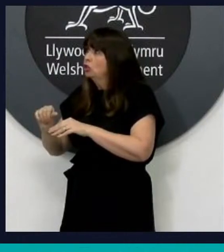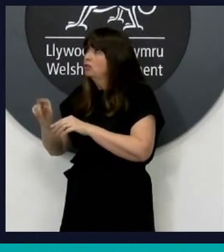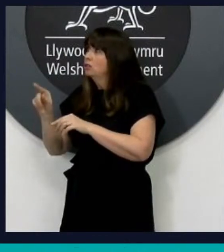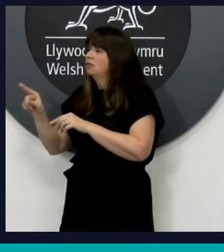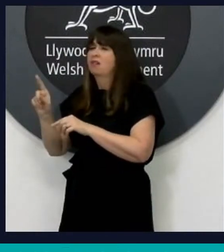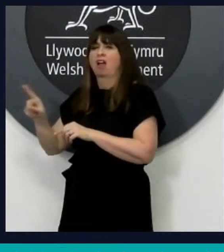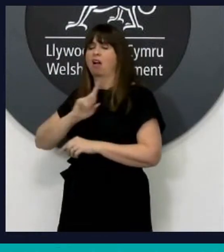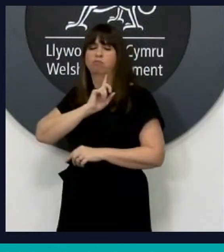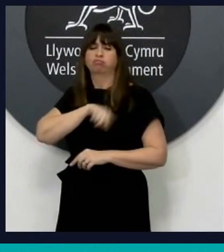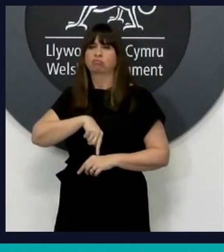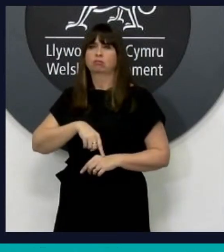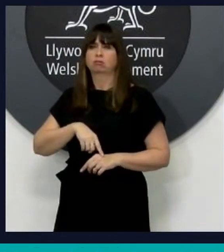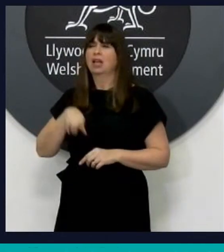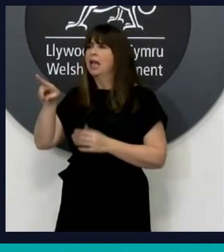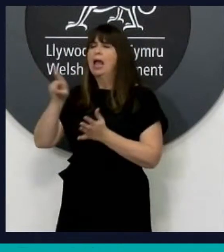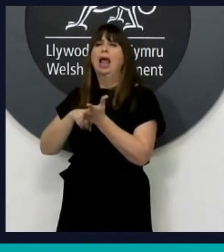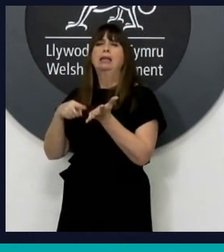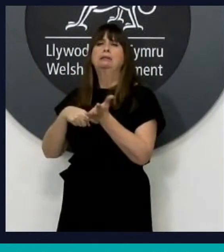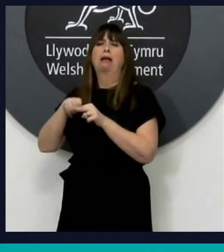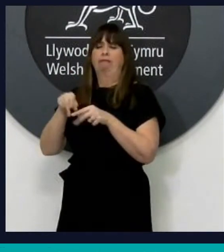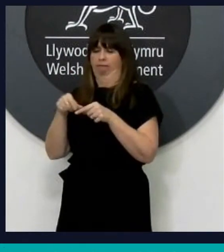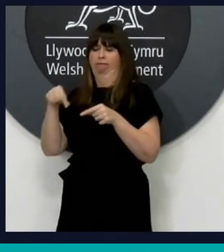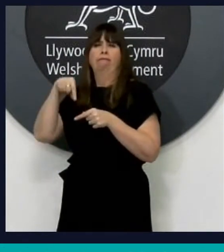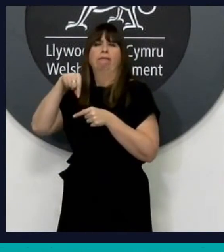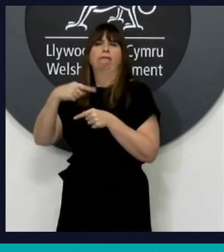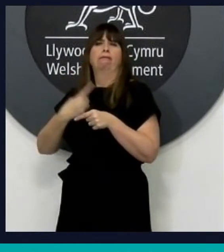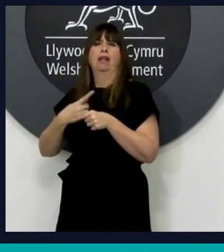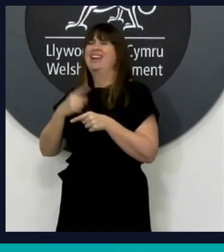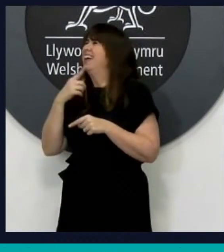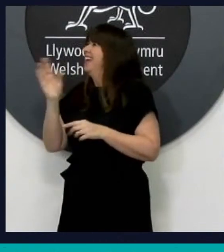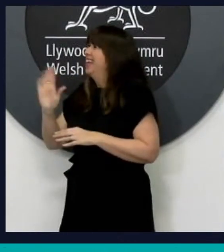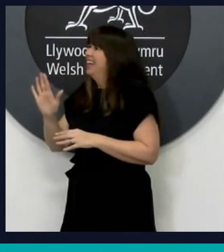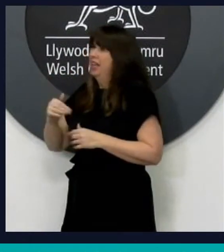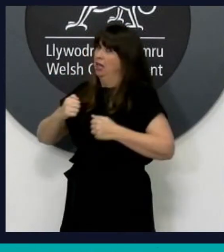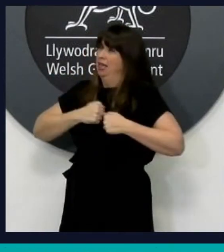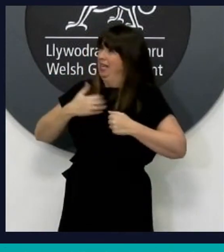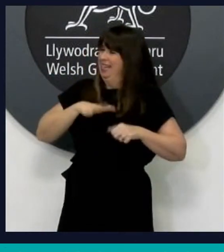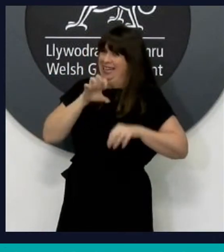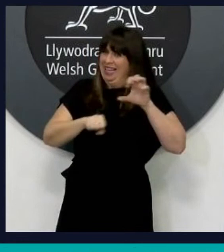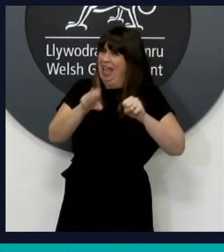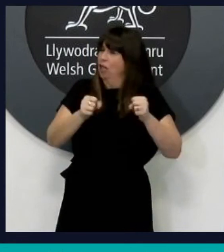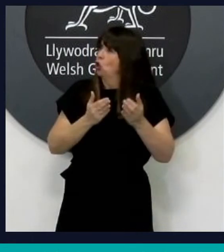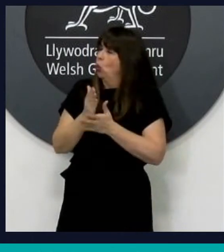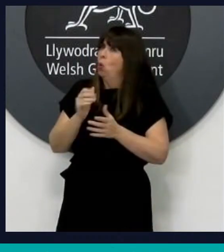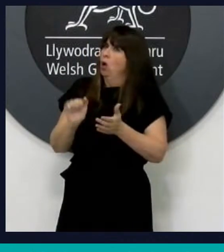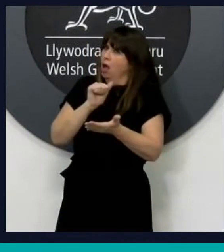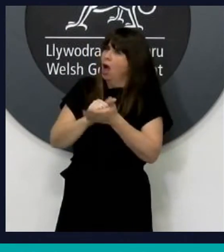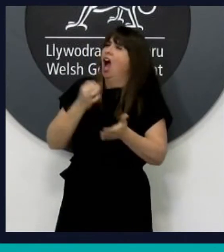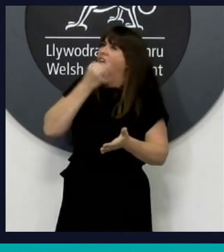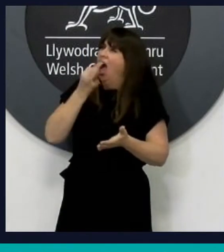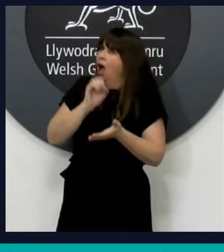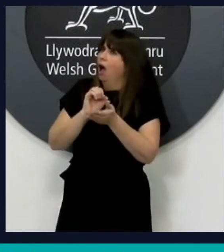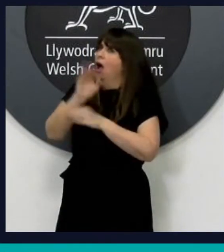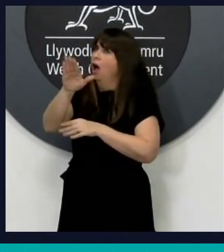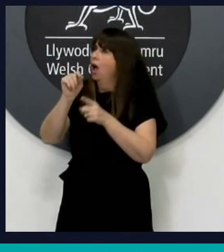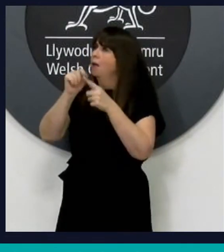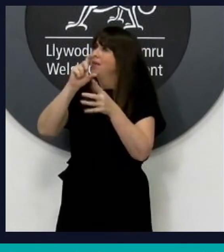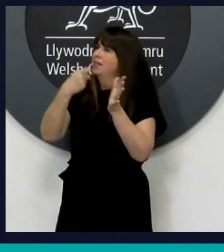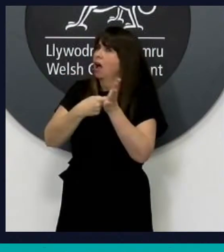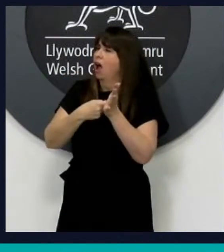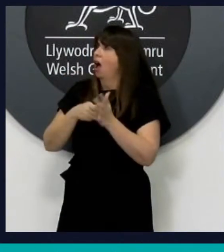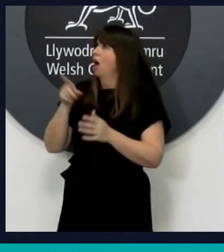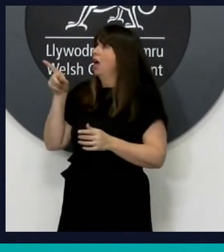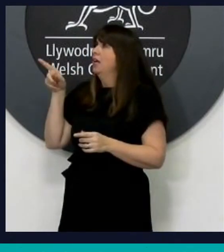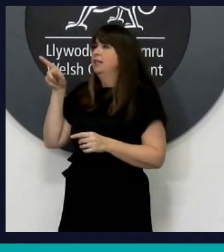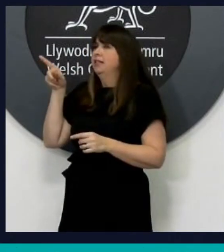the lateral flow test, and we told them that that would make it more difficult for us to identify any new variants, and it was a shame that that